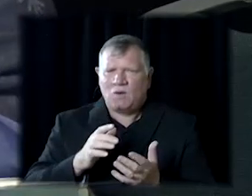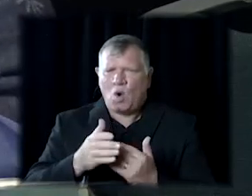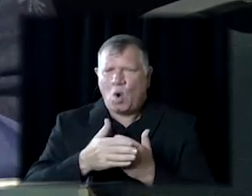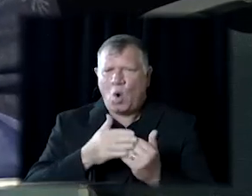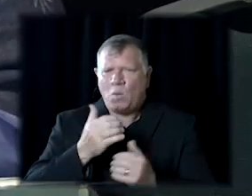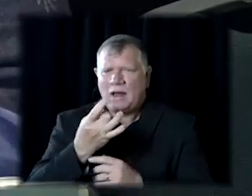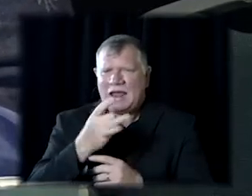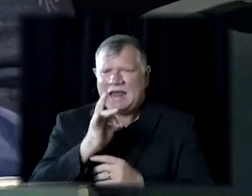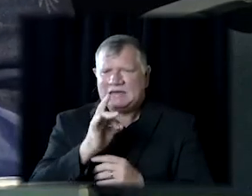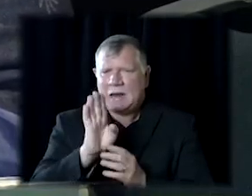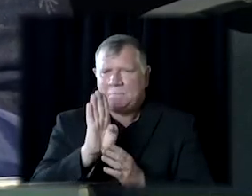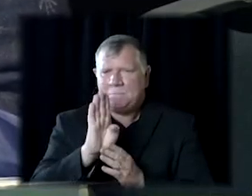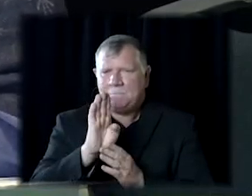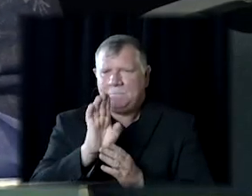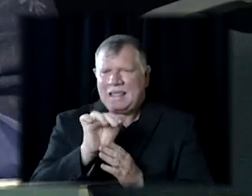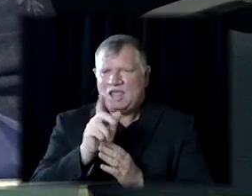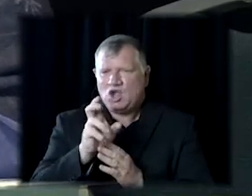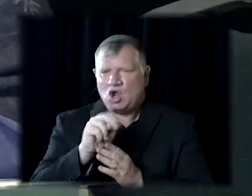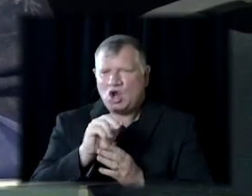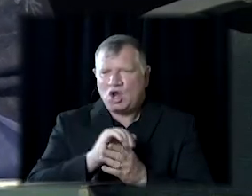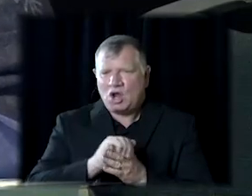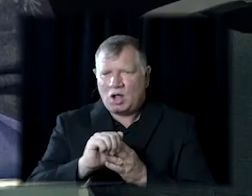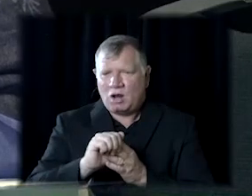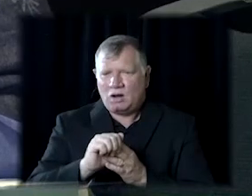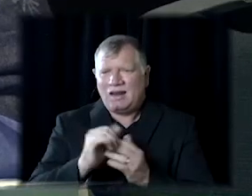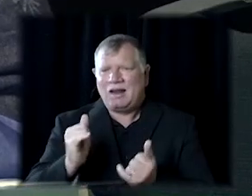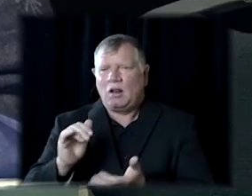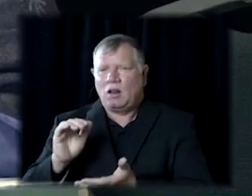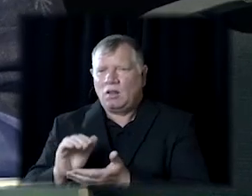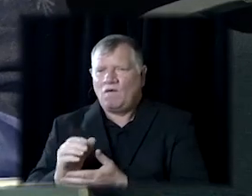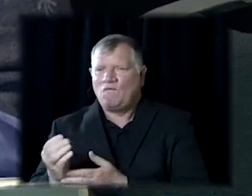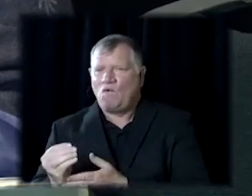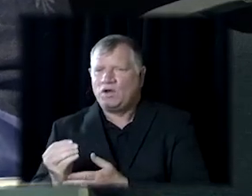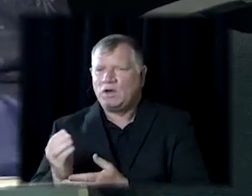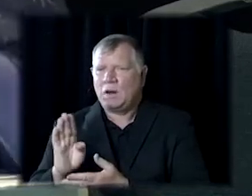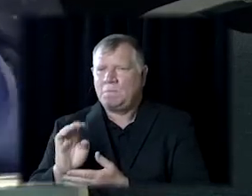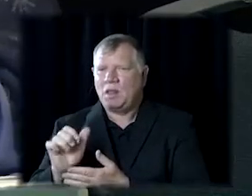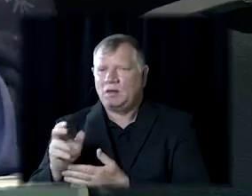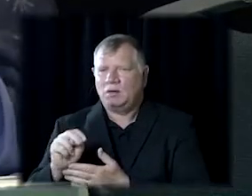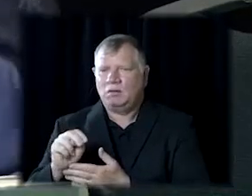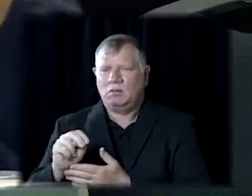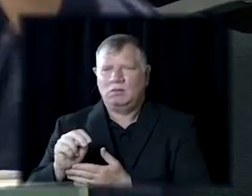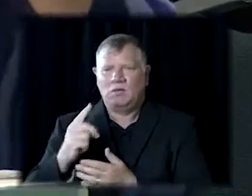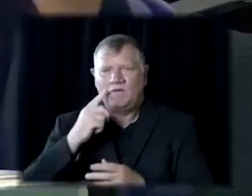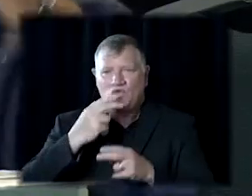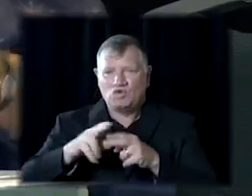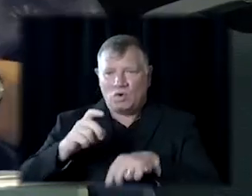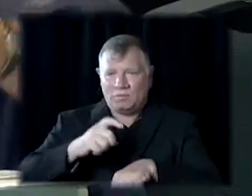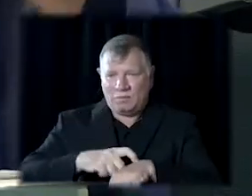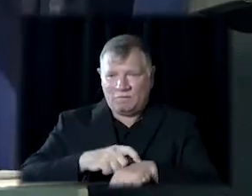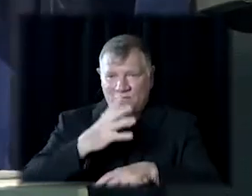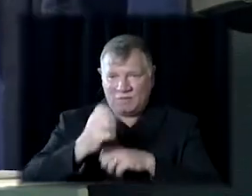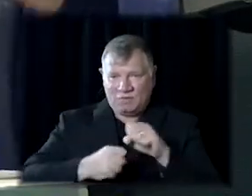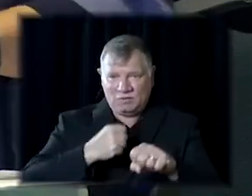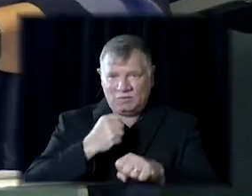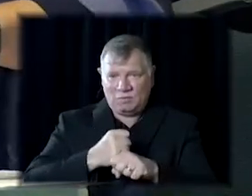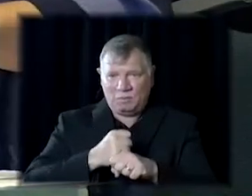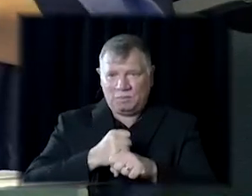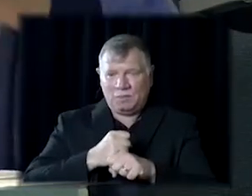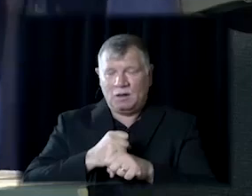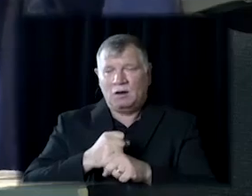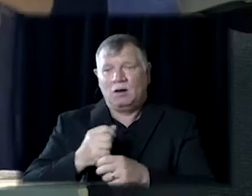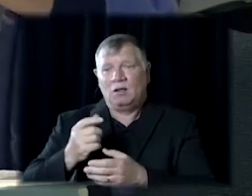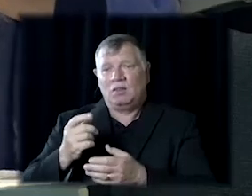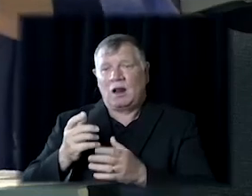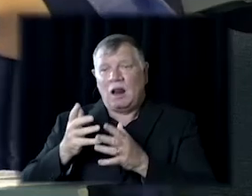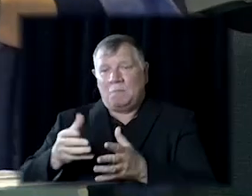almost $18 billion. It is now just under $14 billion. So for the short period of time, for the 5 years, the surplus goes